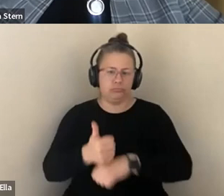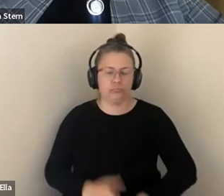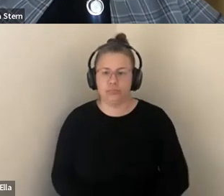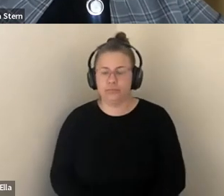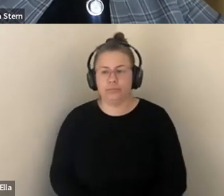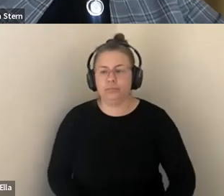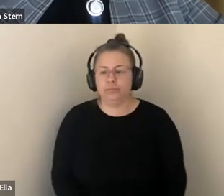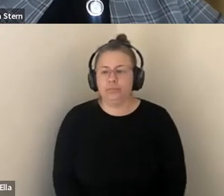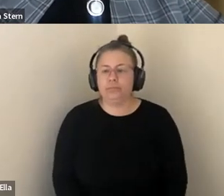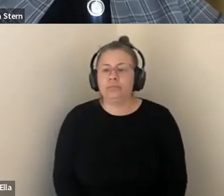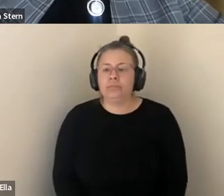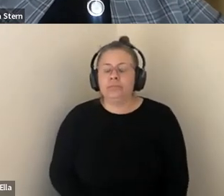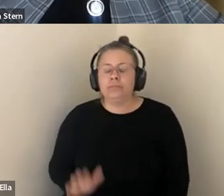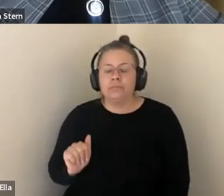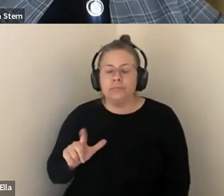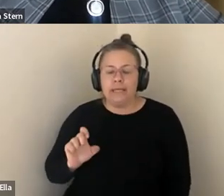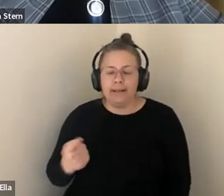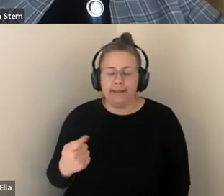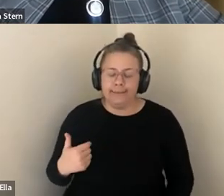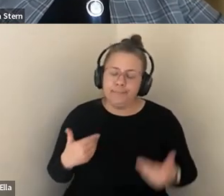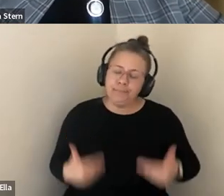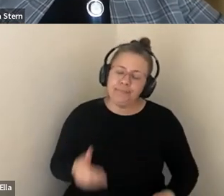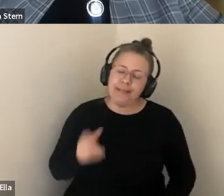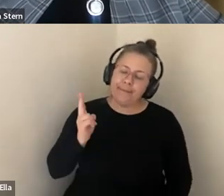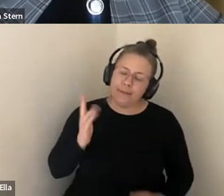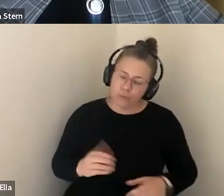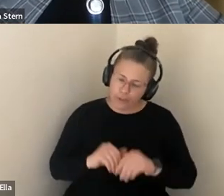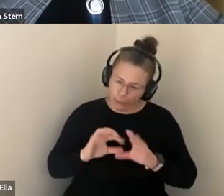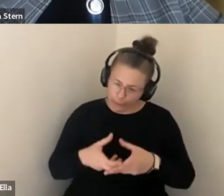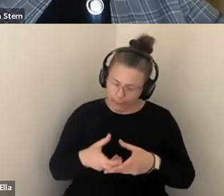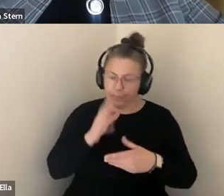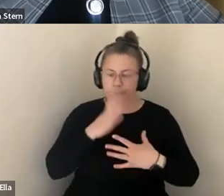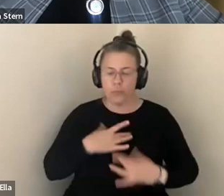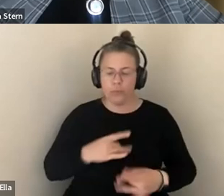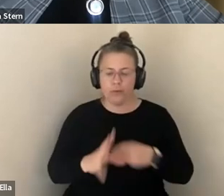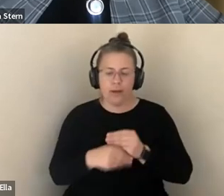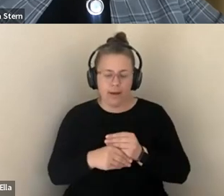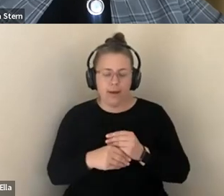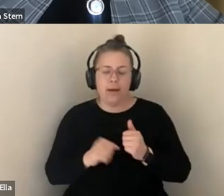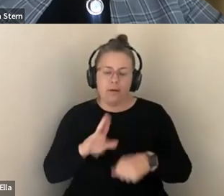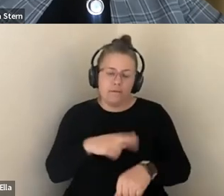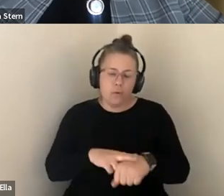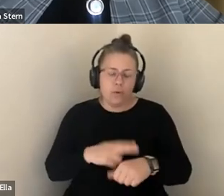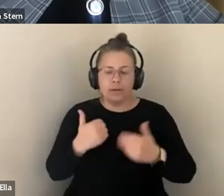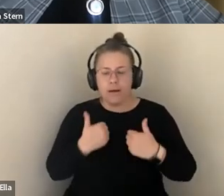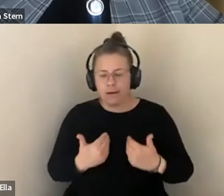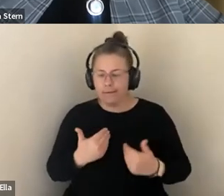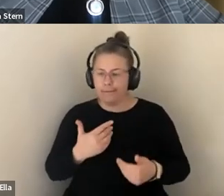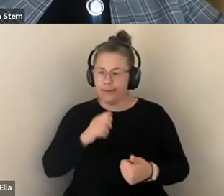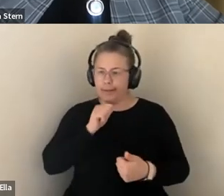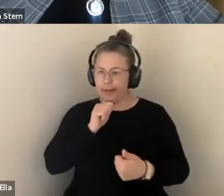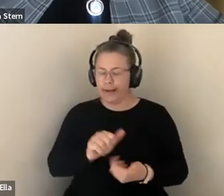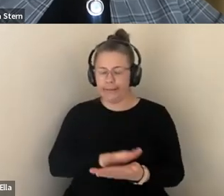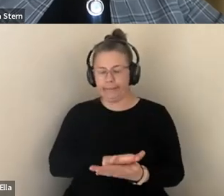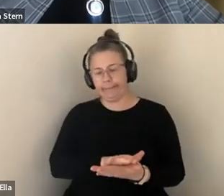I'll just add, as the historian in the group, that of course there is this, you know, unpleasant backdrop of the misuse